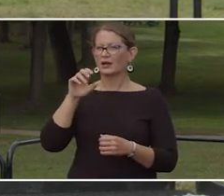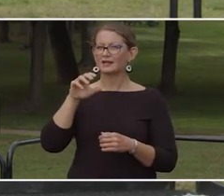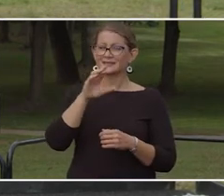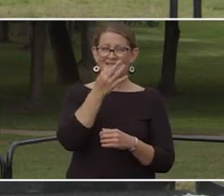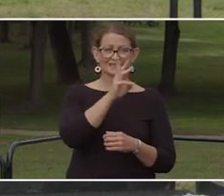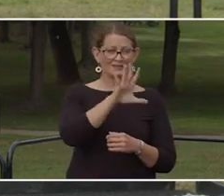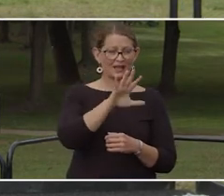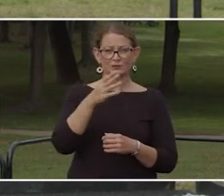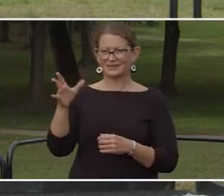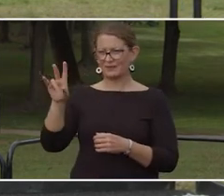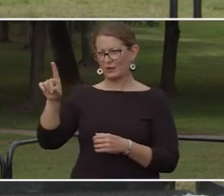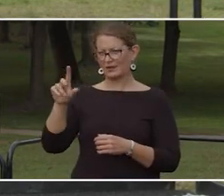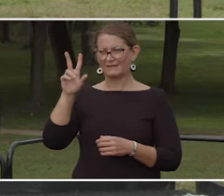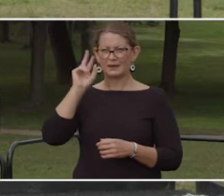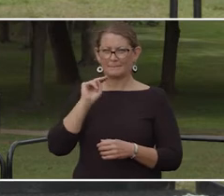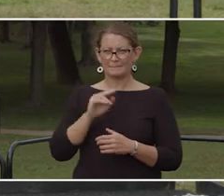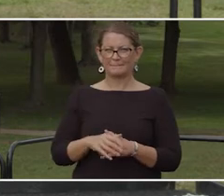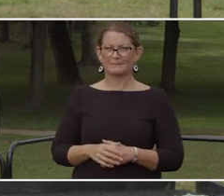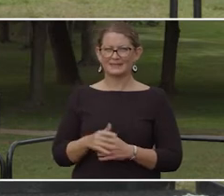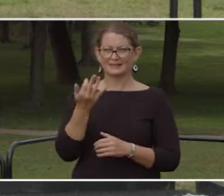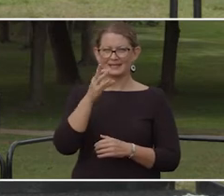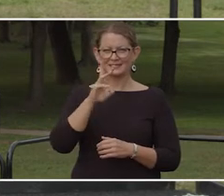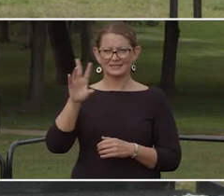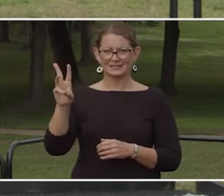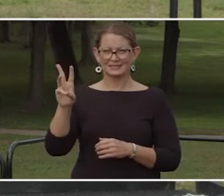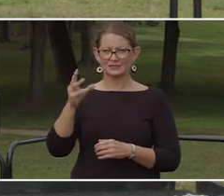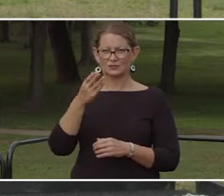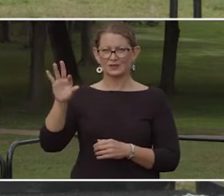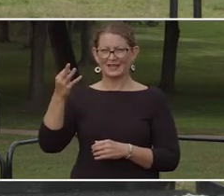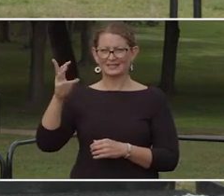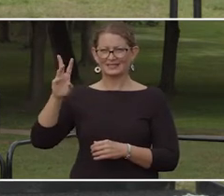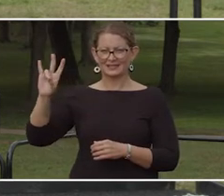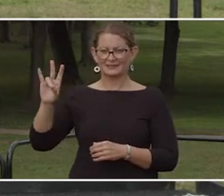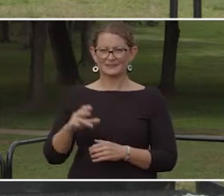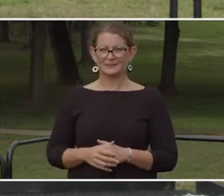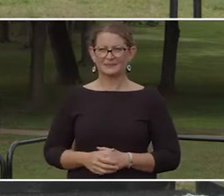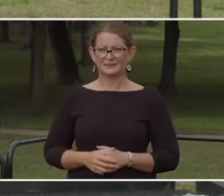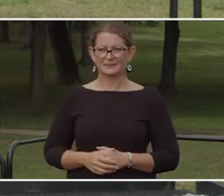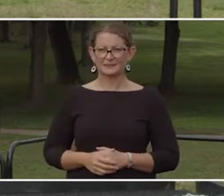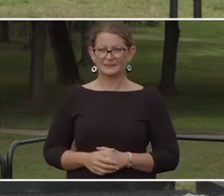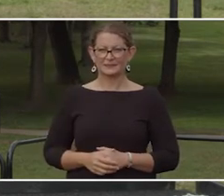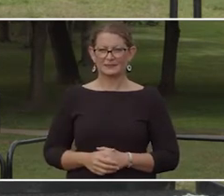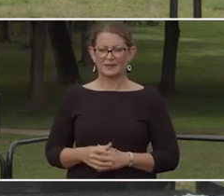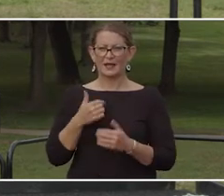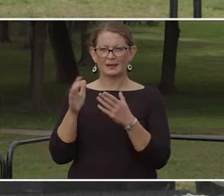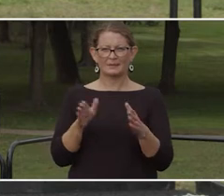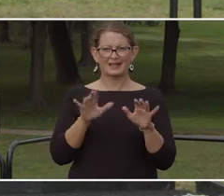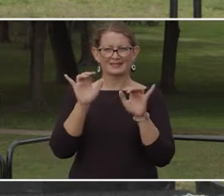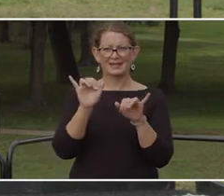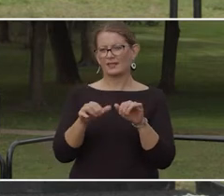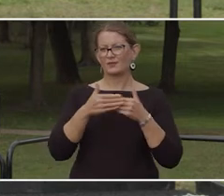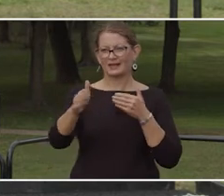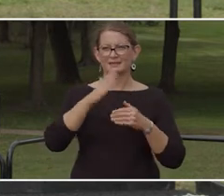1971, Vietnam, 1966 to 1967. I planned on spending the rest of my life with